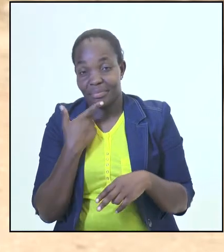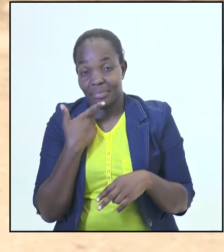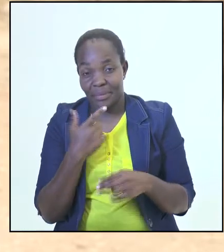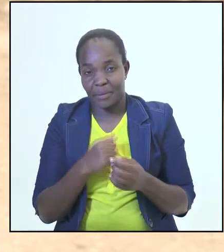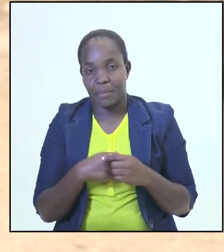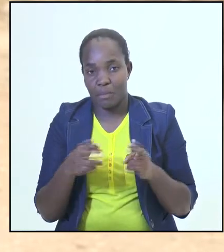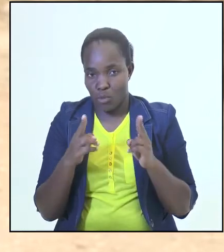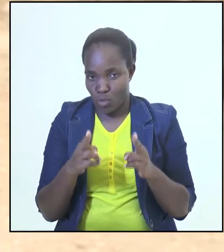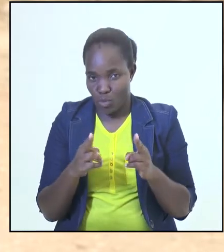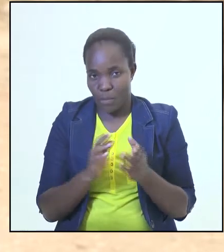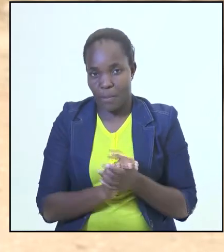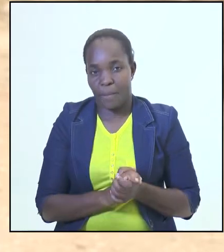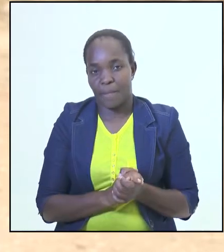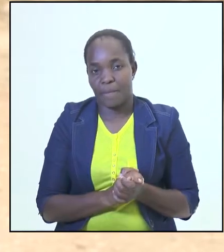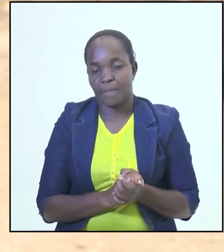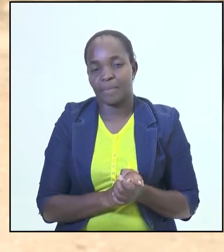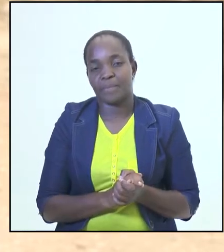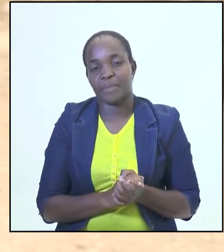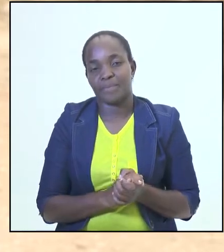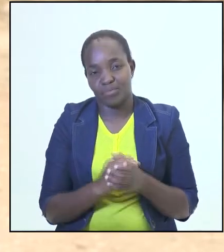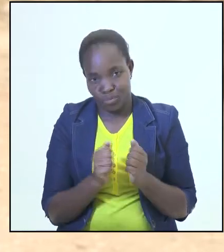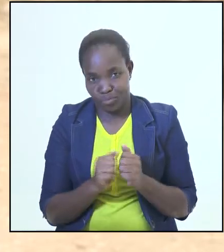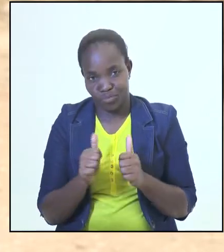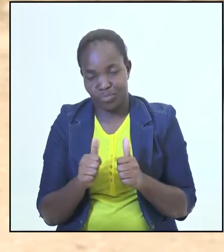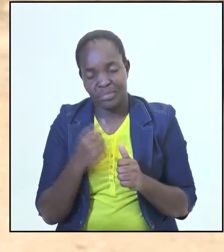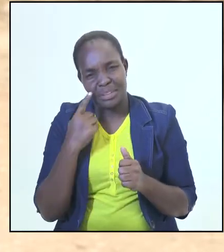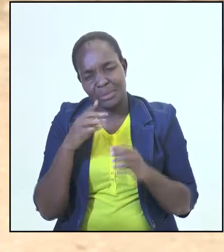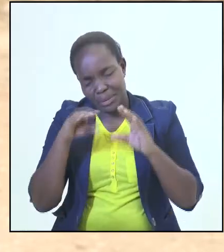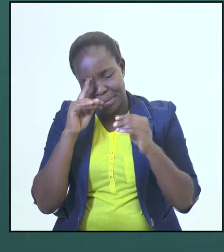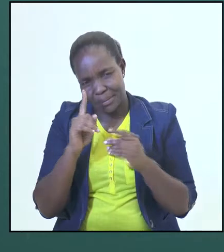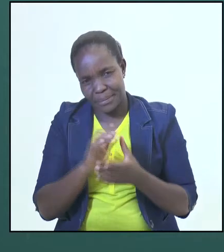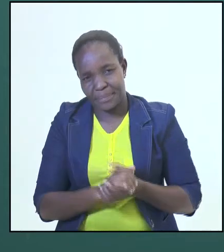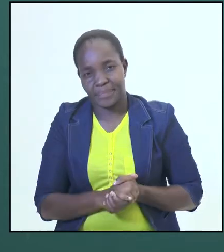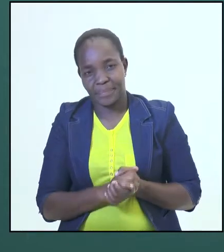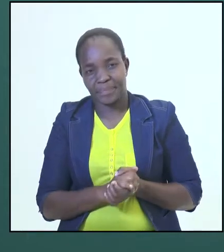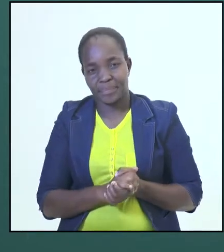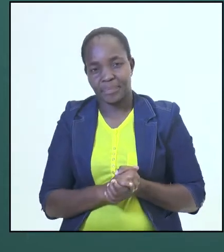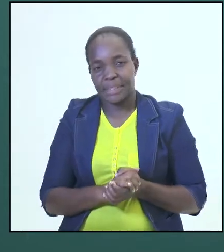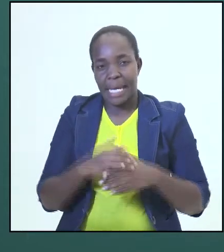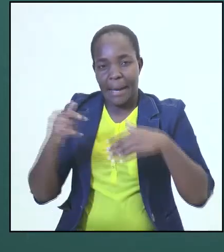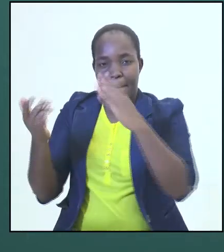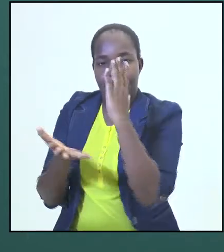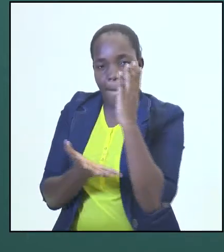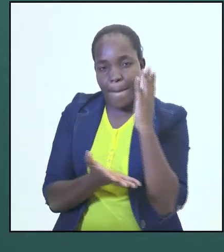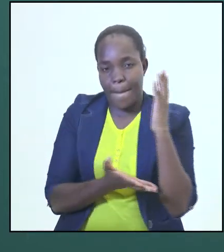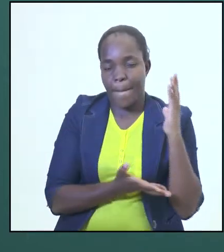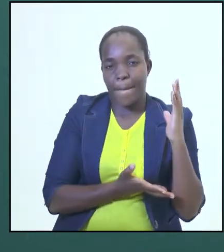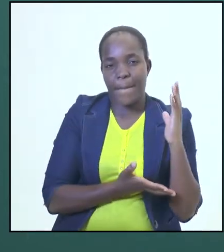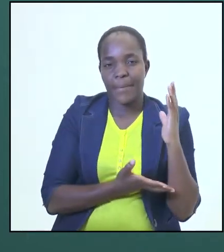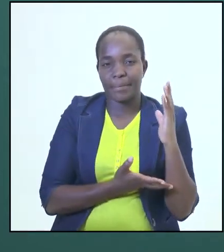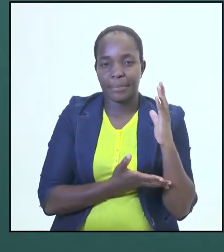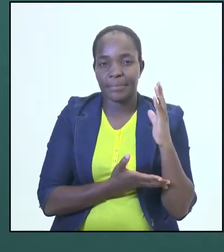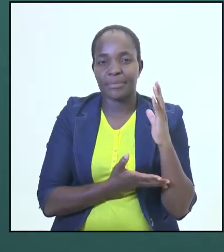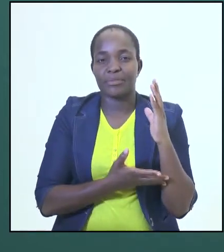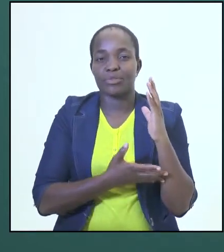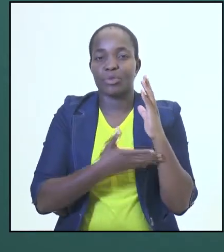do hope you enjoyed our company today. Let's see what we have learned. Deforestation is the removal of vegetation